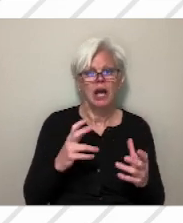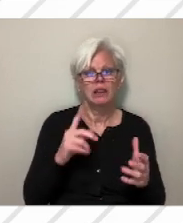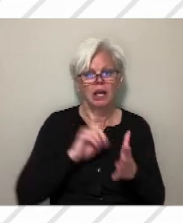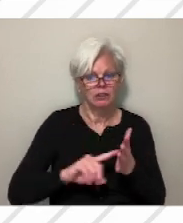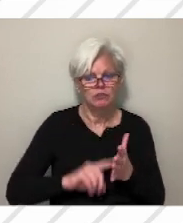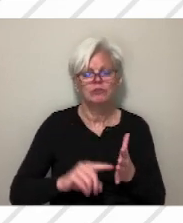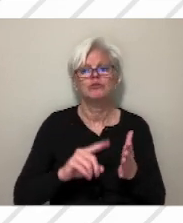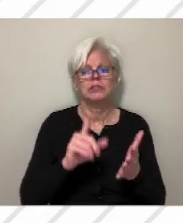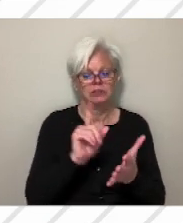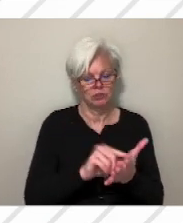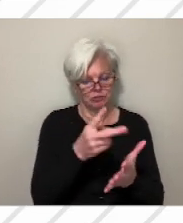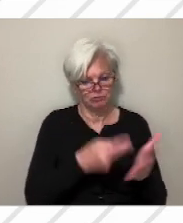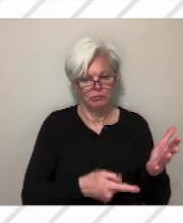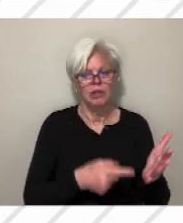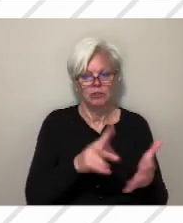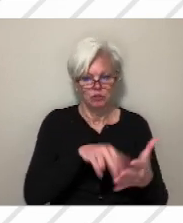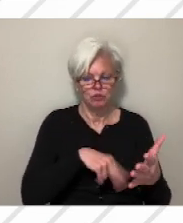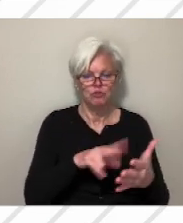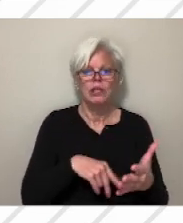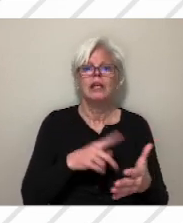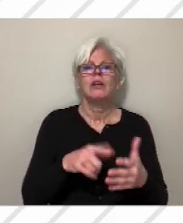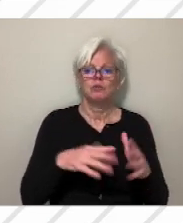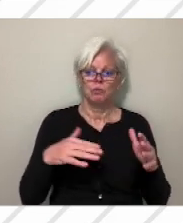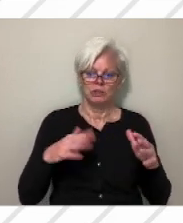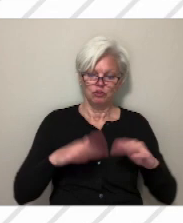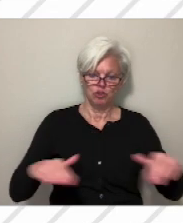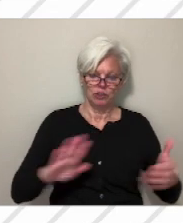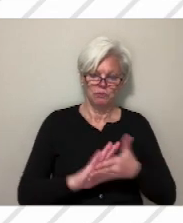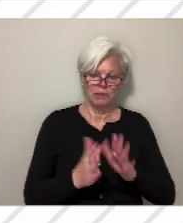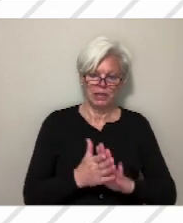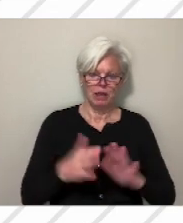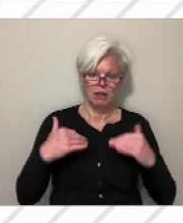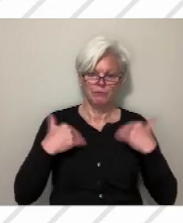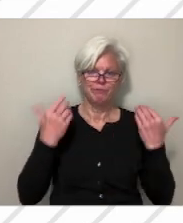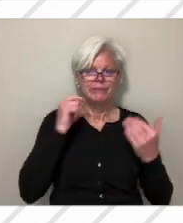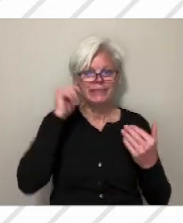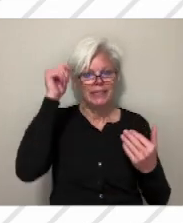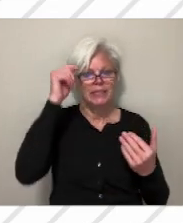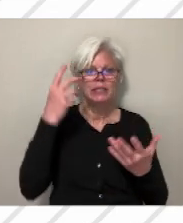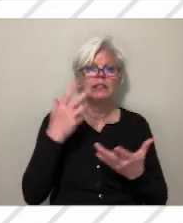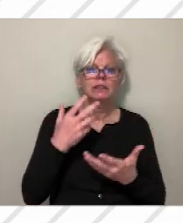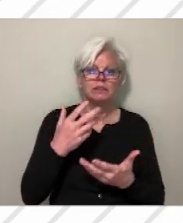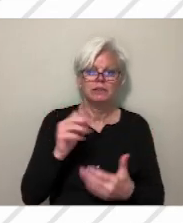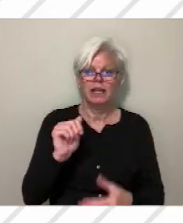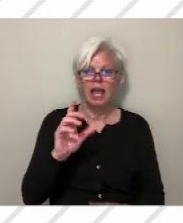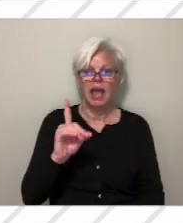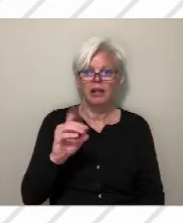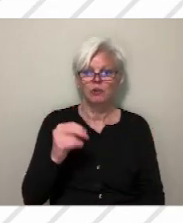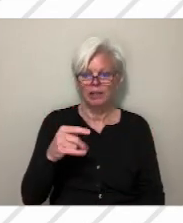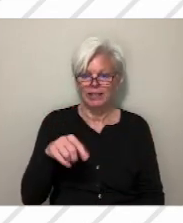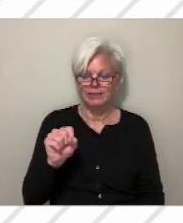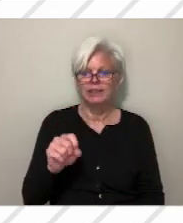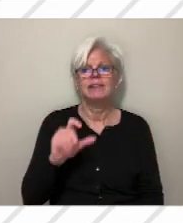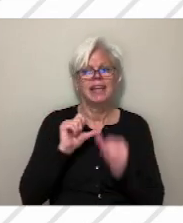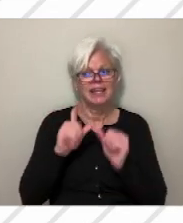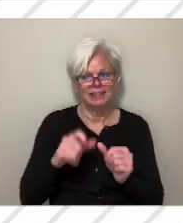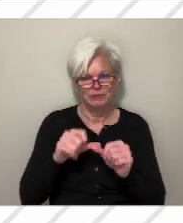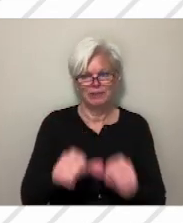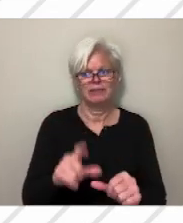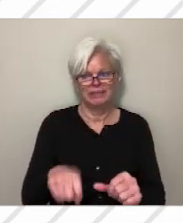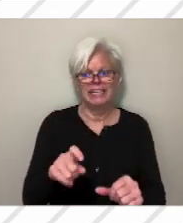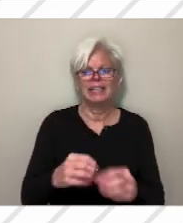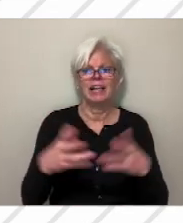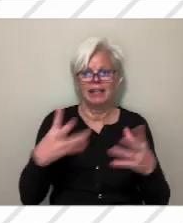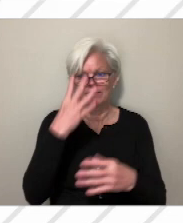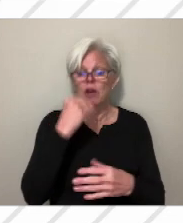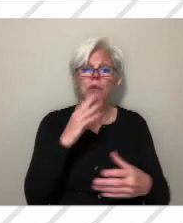as children become adolescents, they continue to need a lot of sleep. We know that babies need sleep, but so too do